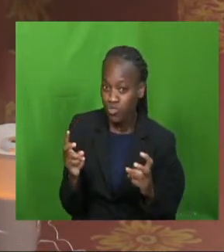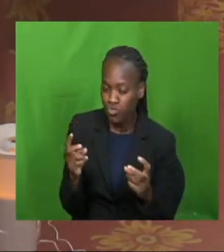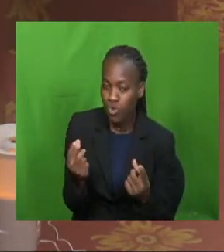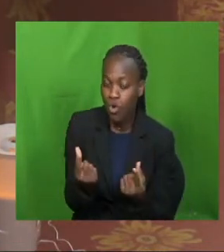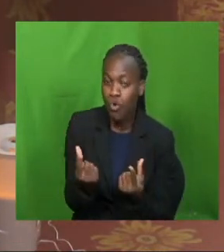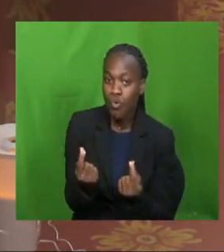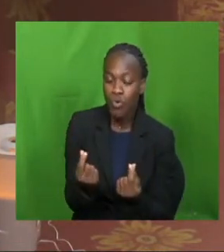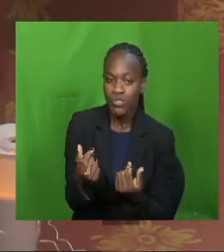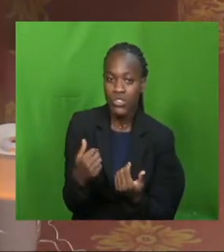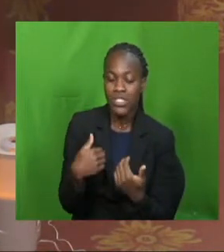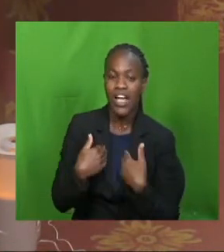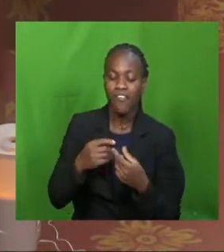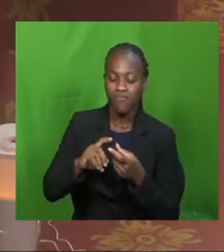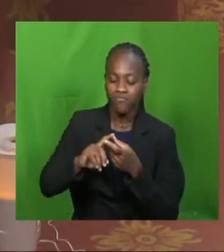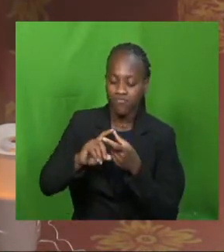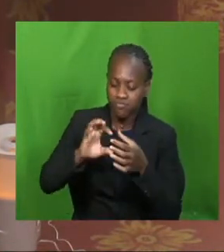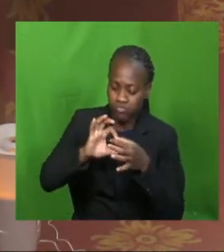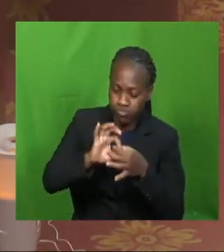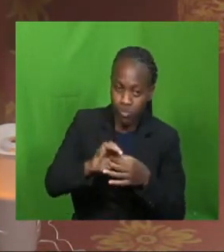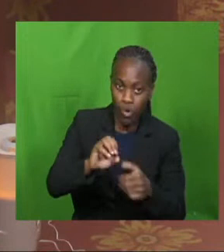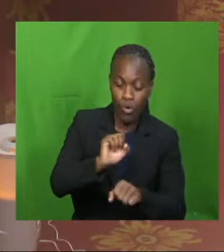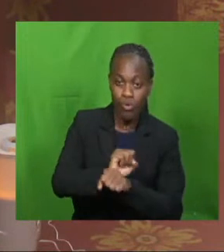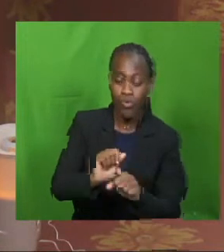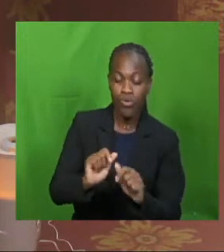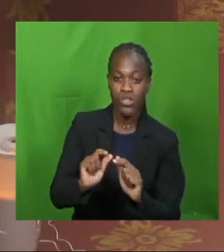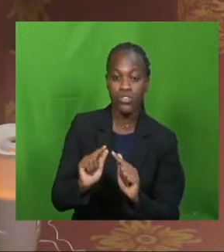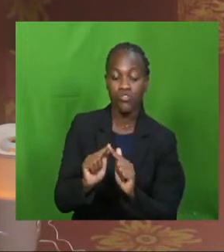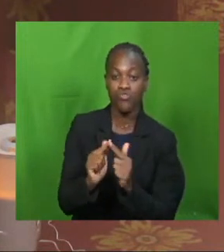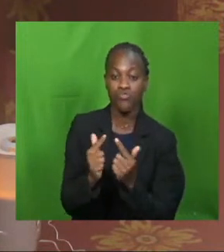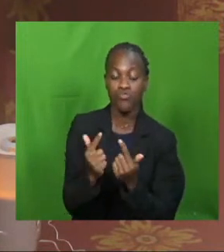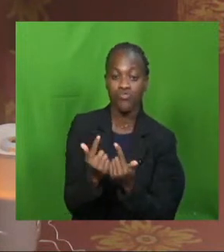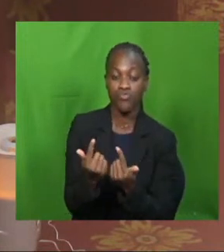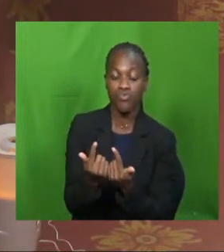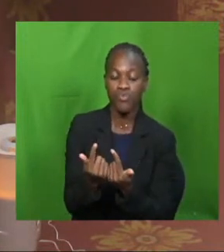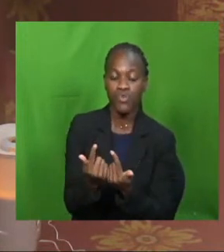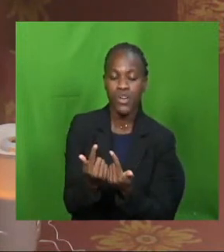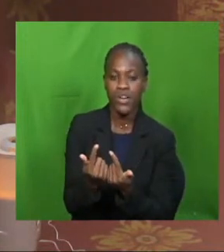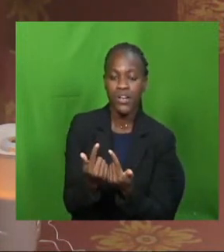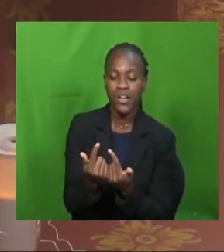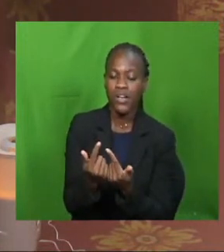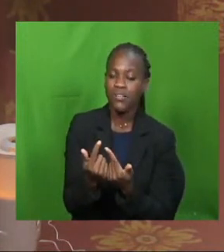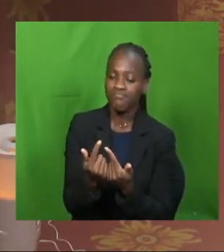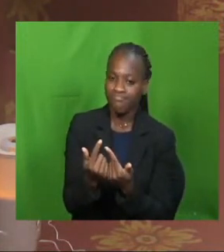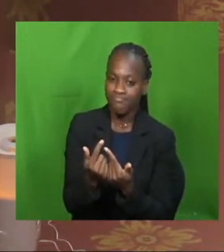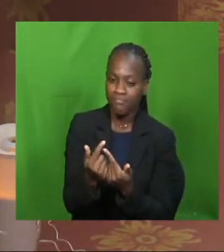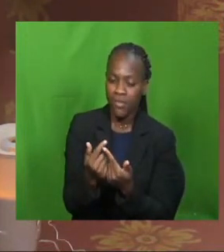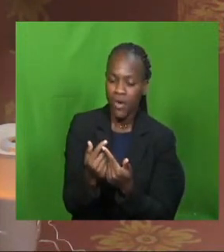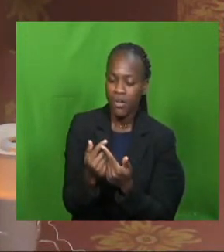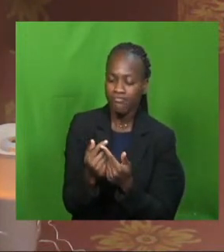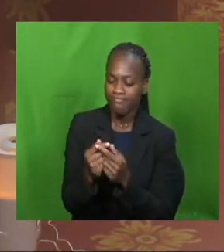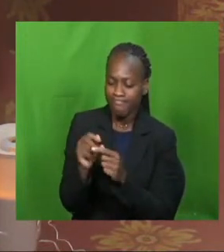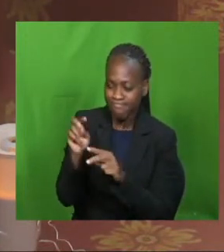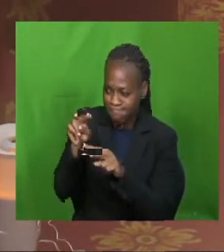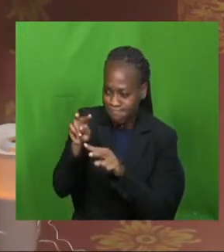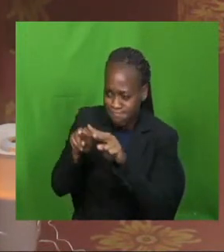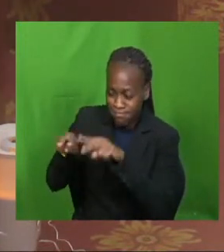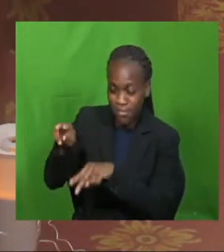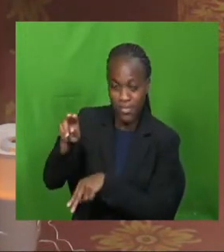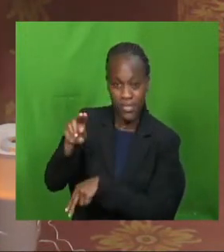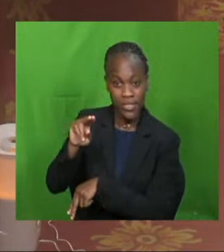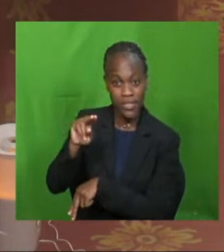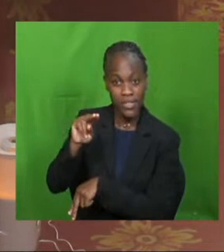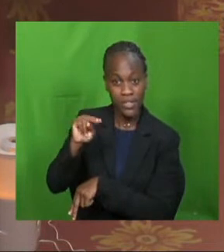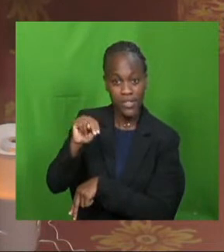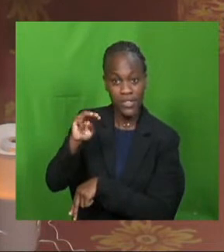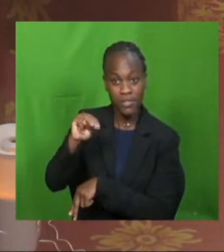set up a joint working group under the auspices of the National Media Commission to examine and to determine what